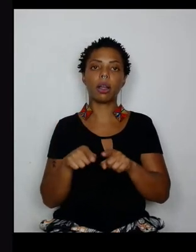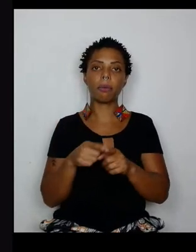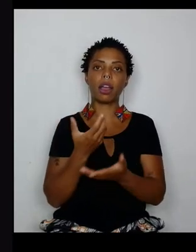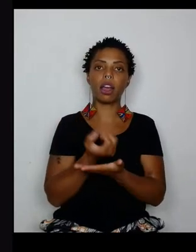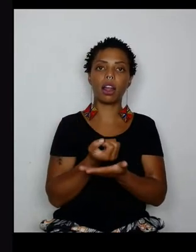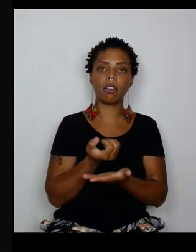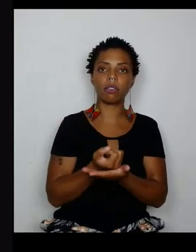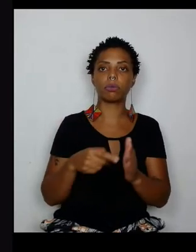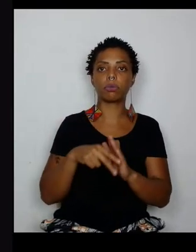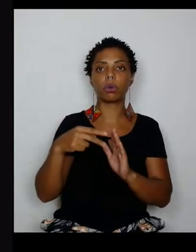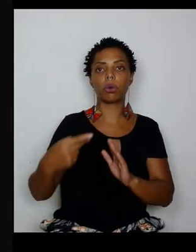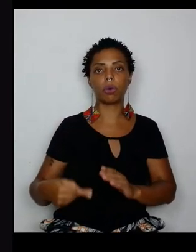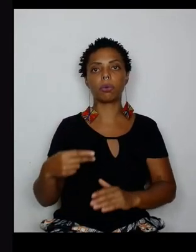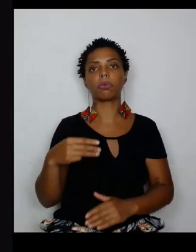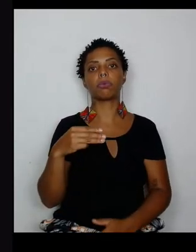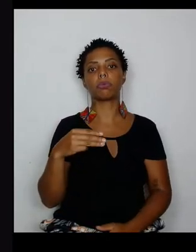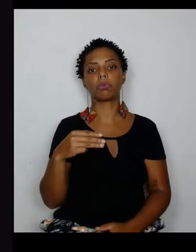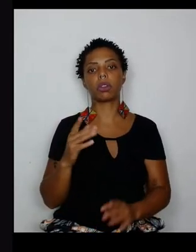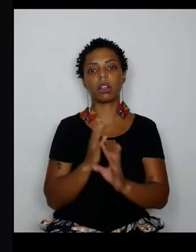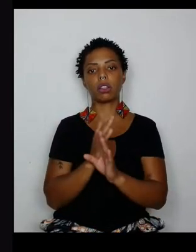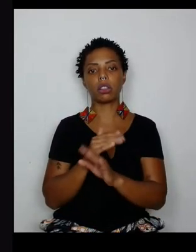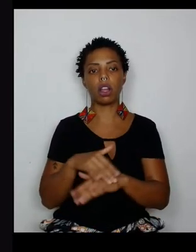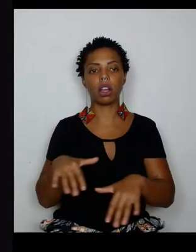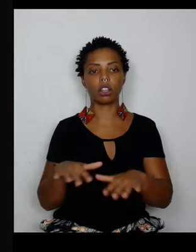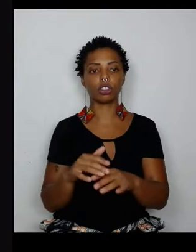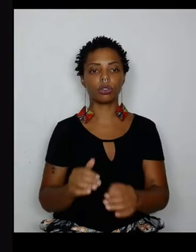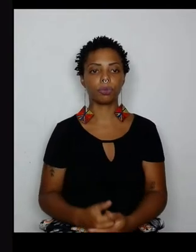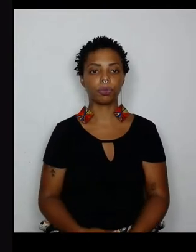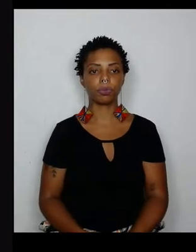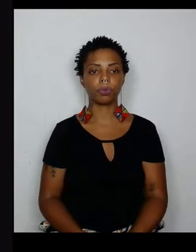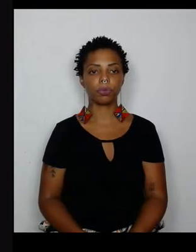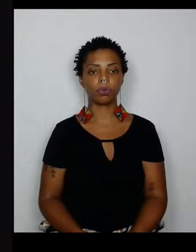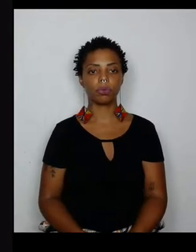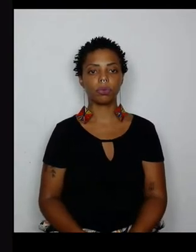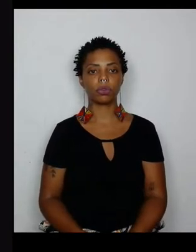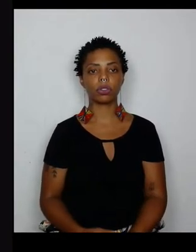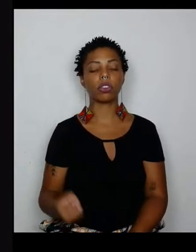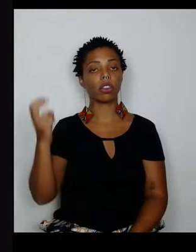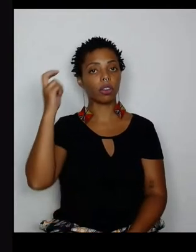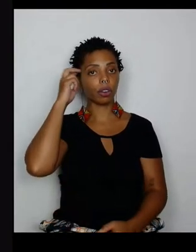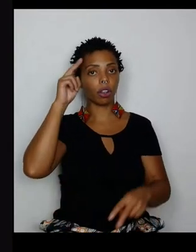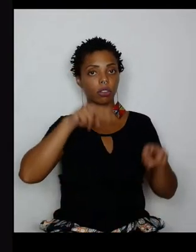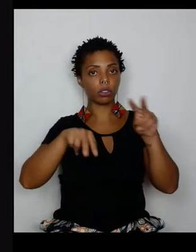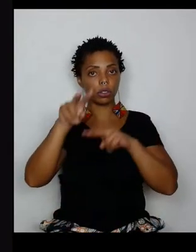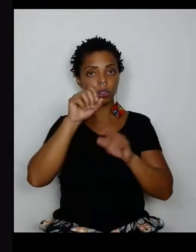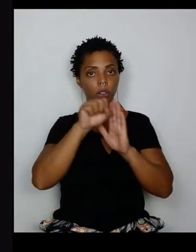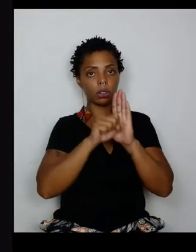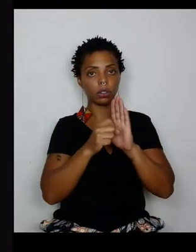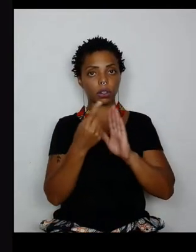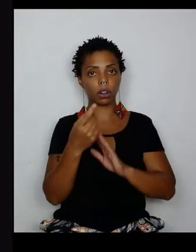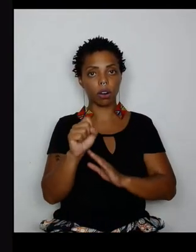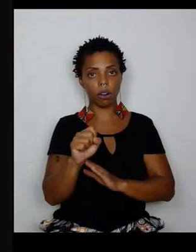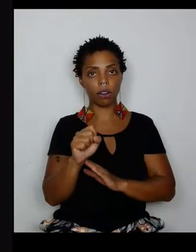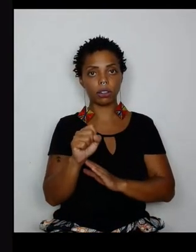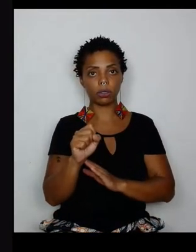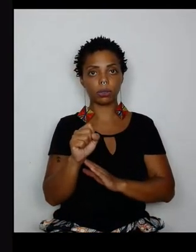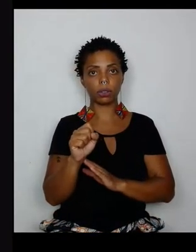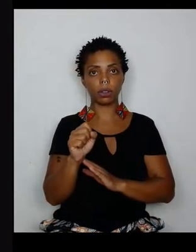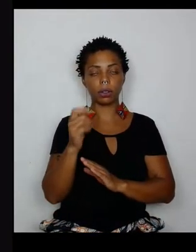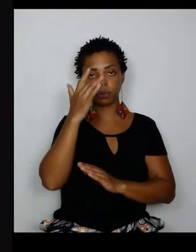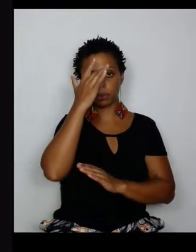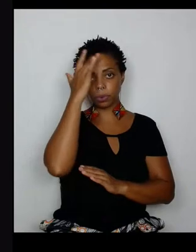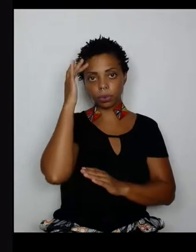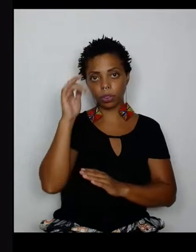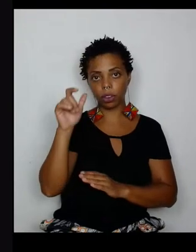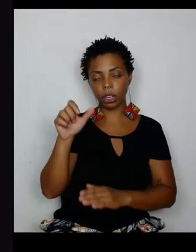in 18th century in 18th century visual culture the savage might then be figured as a neoclassical